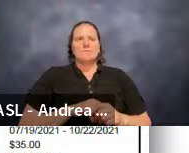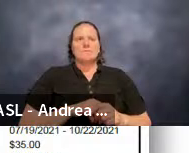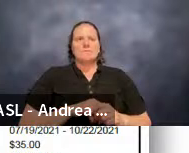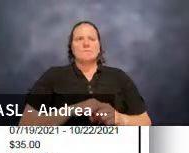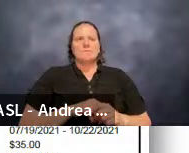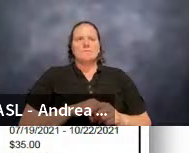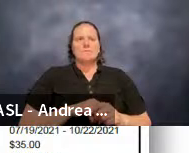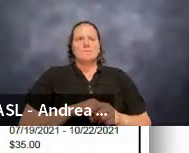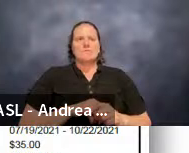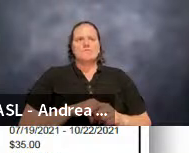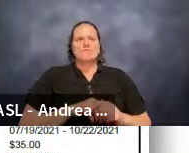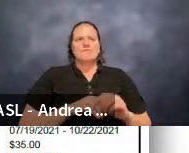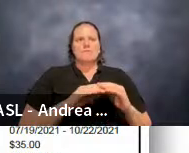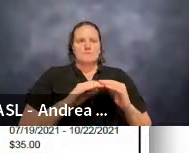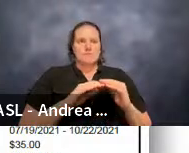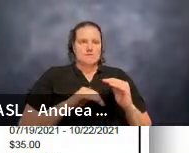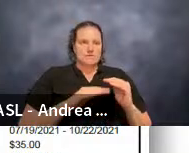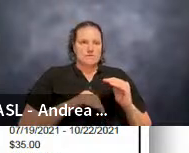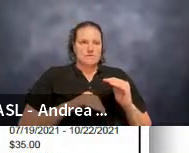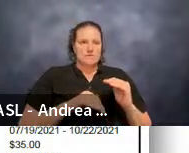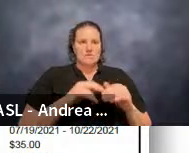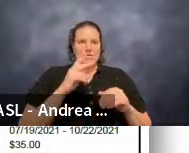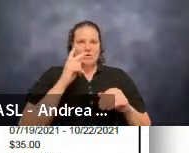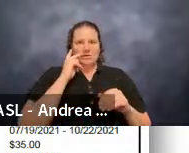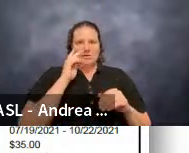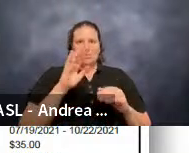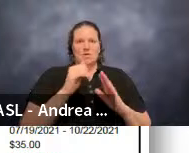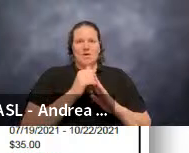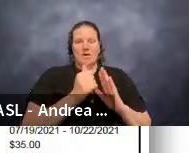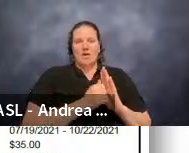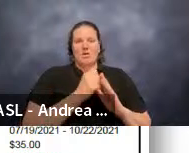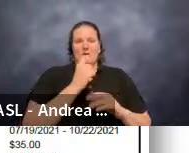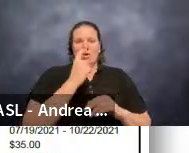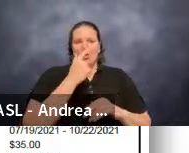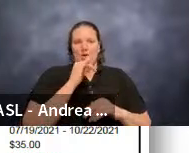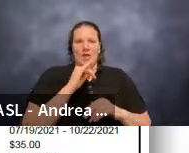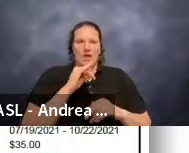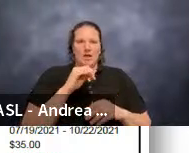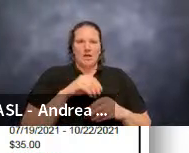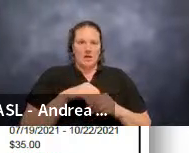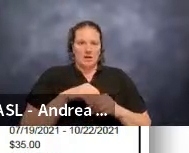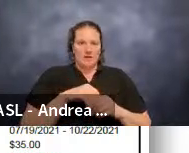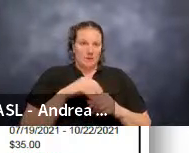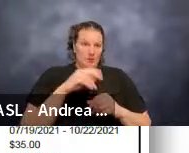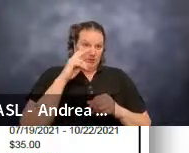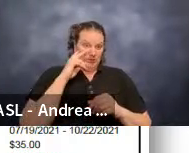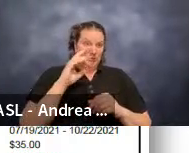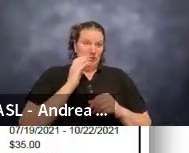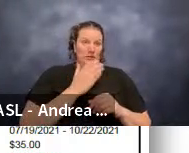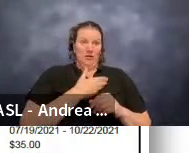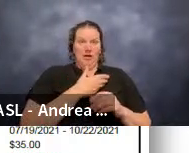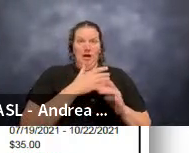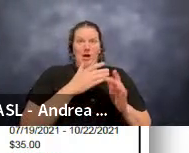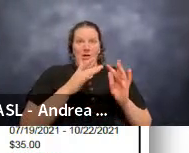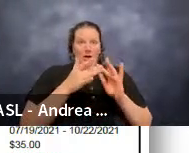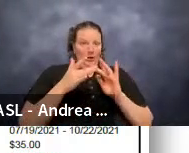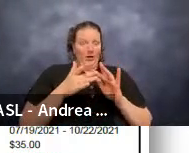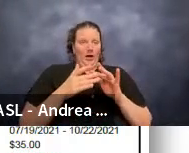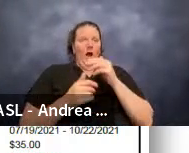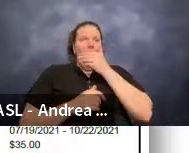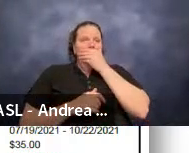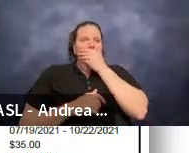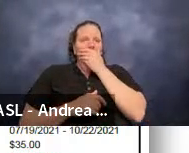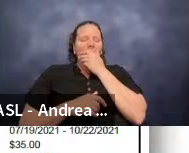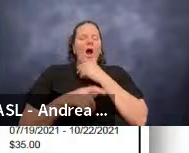bottom is how your account might look if you look at our CWP or our website. So you can